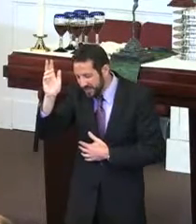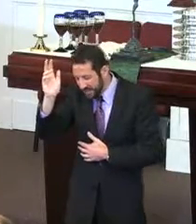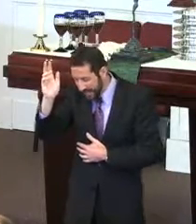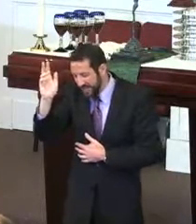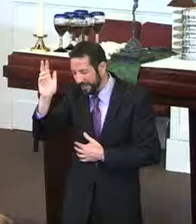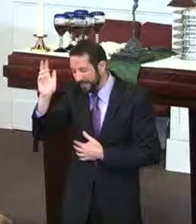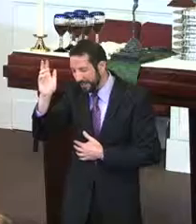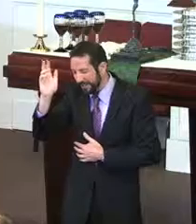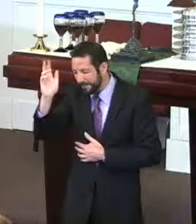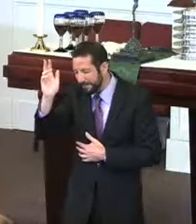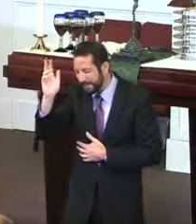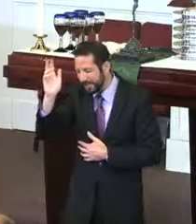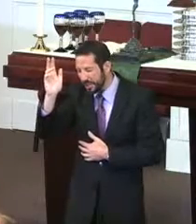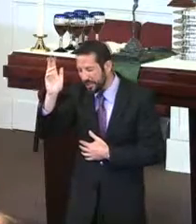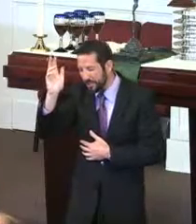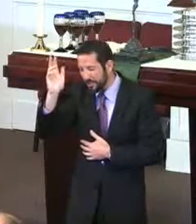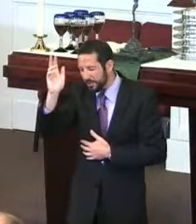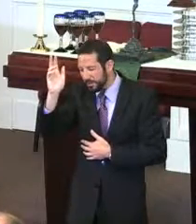Namaste.